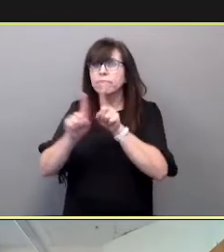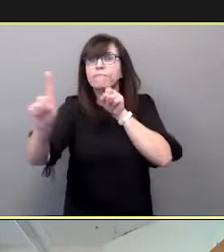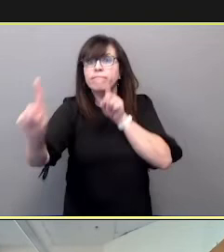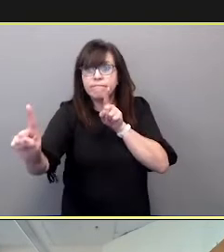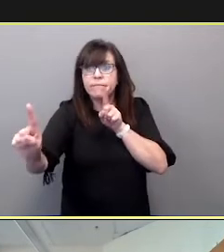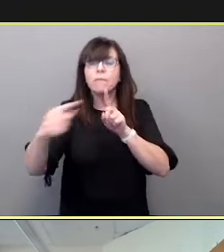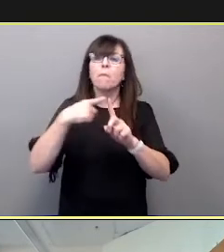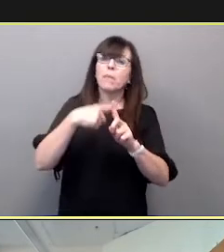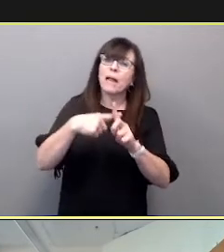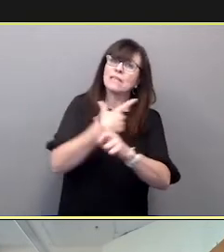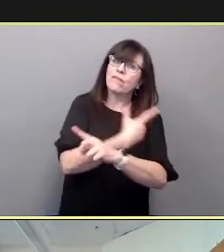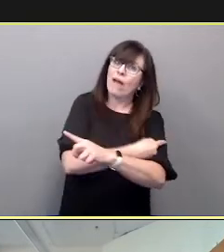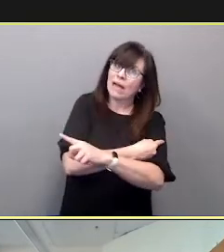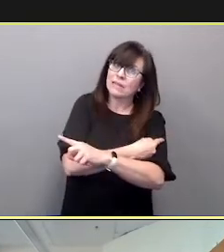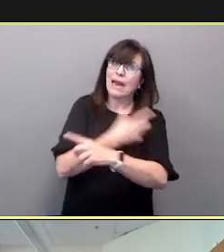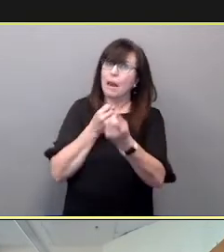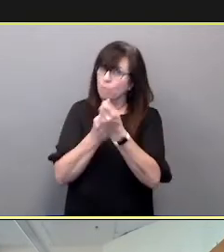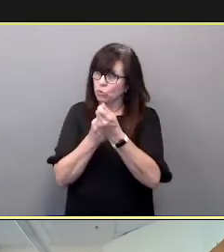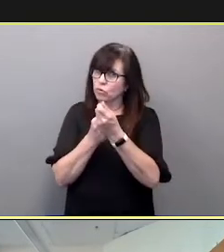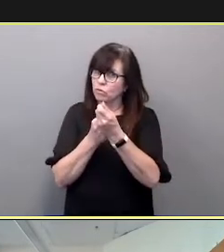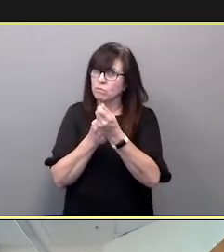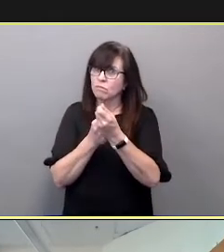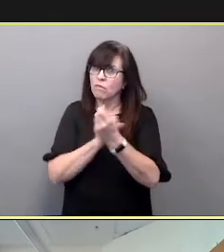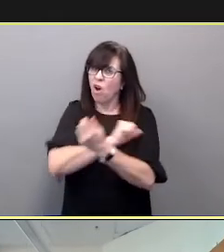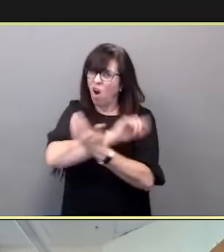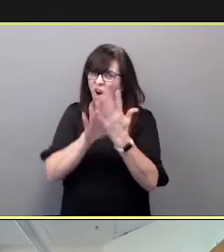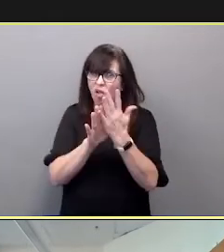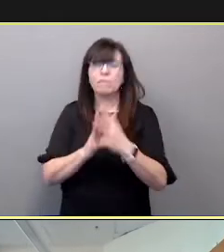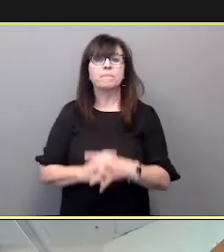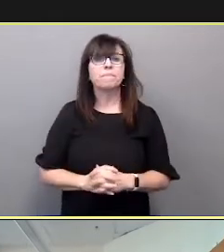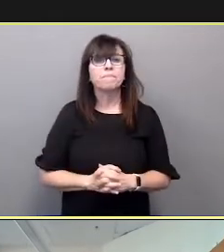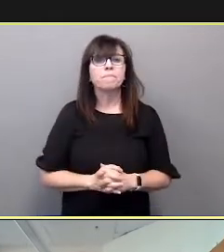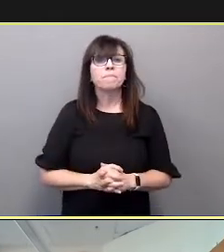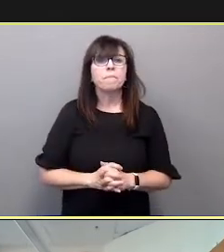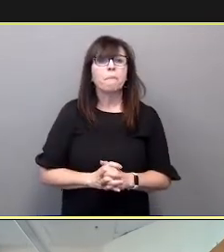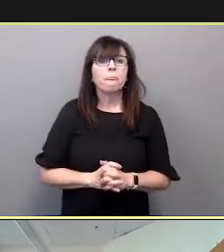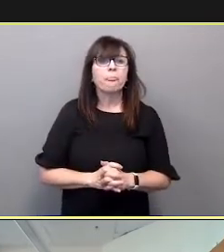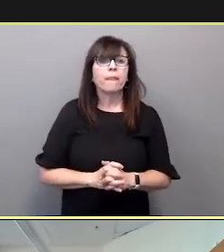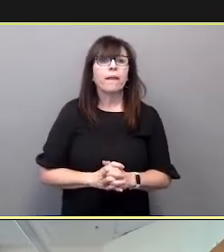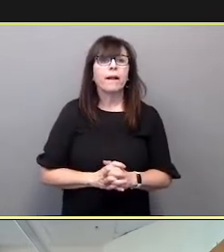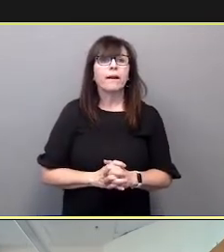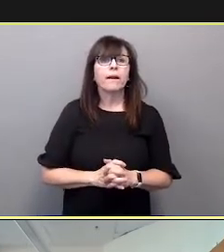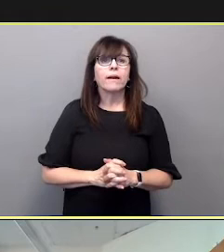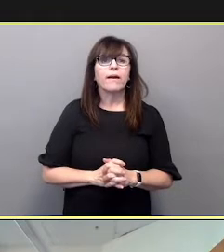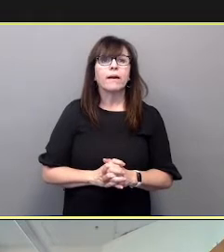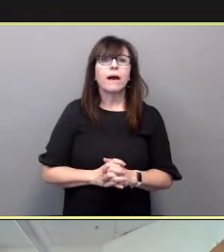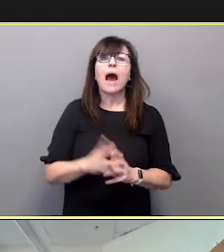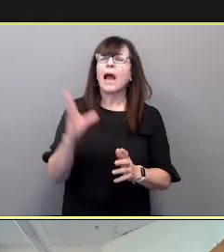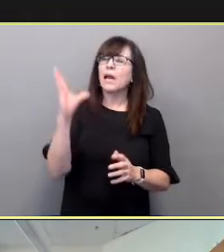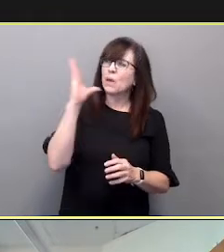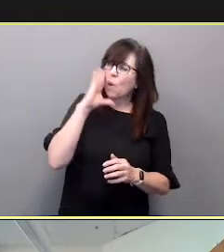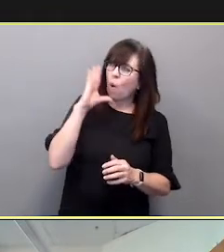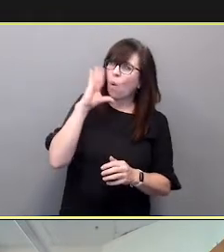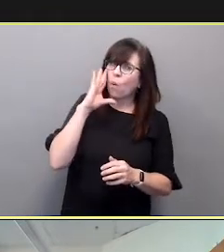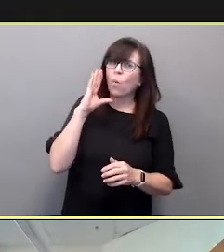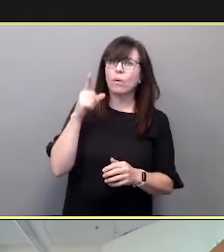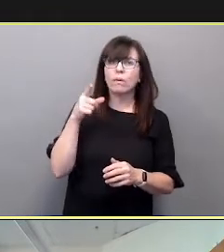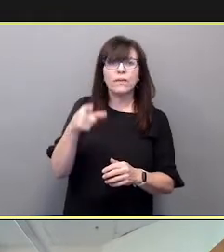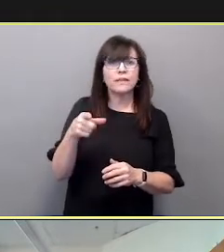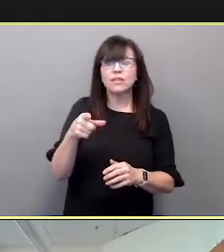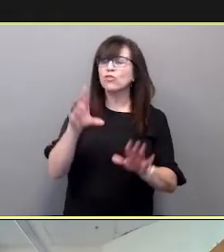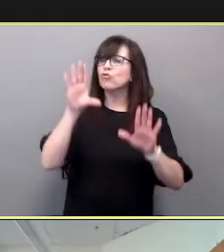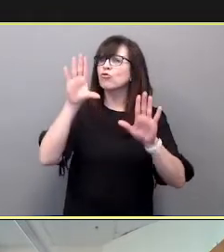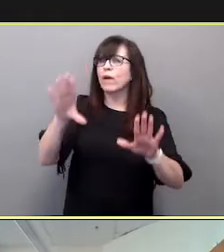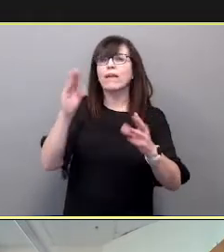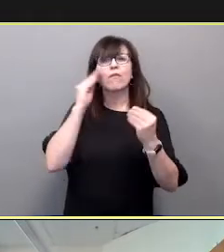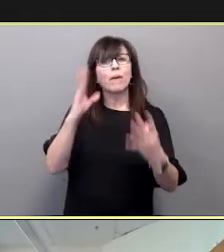get vaccinated and boosted. Next slide, please. And again, I know that this is just great information